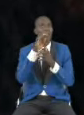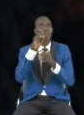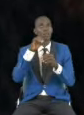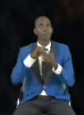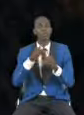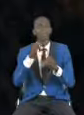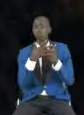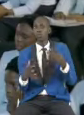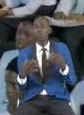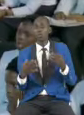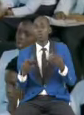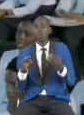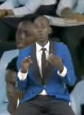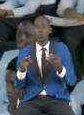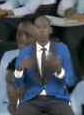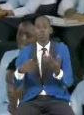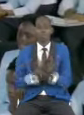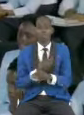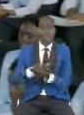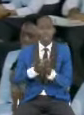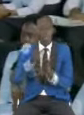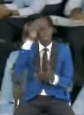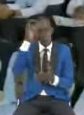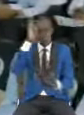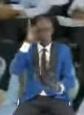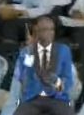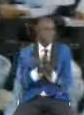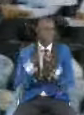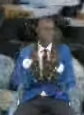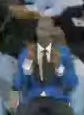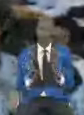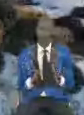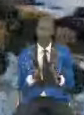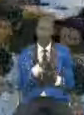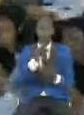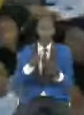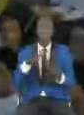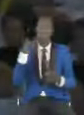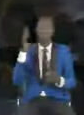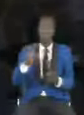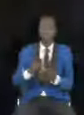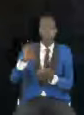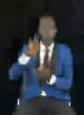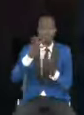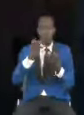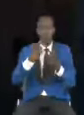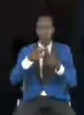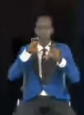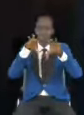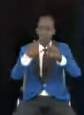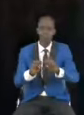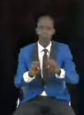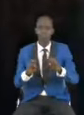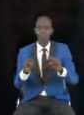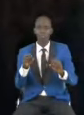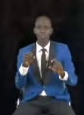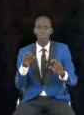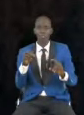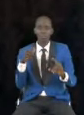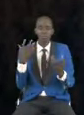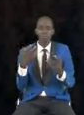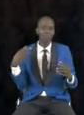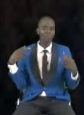stop immediately. If an evil spirit is trying to grab you and choke you, immediately you